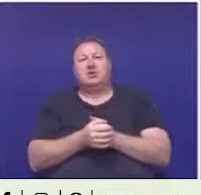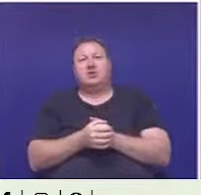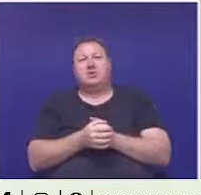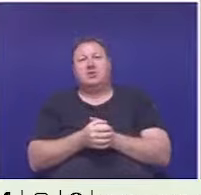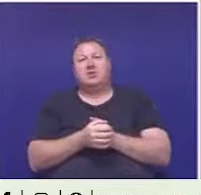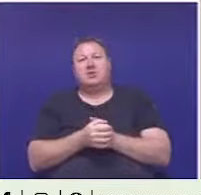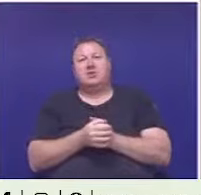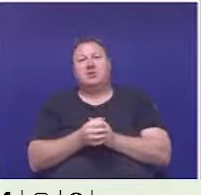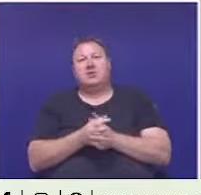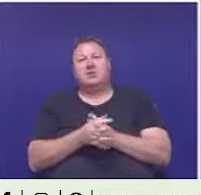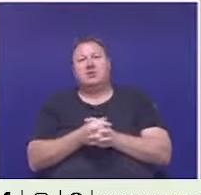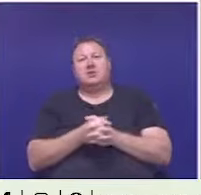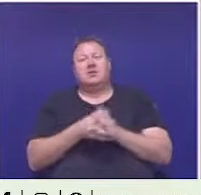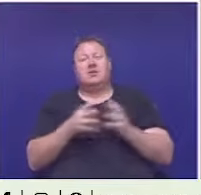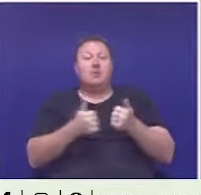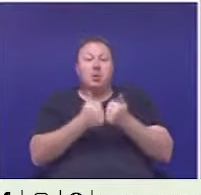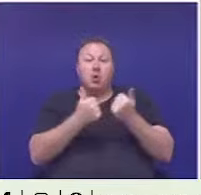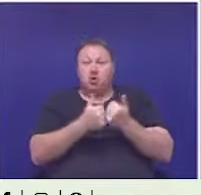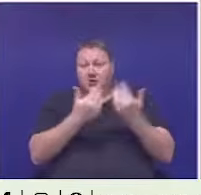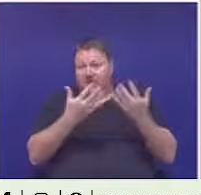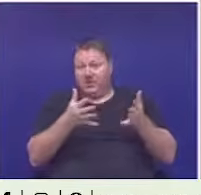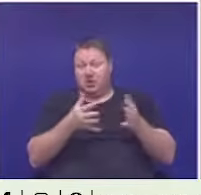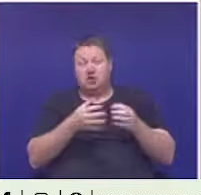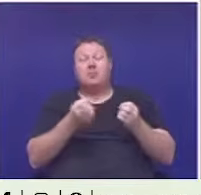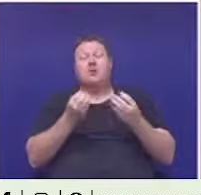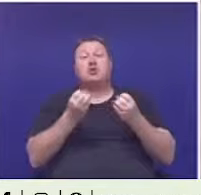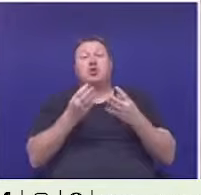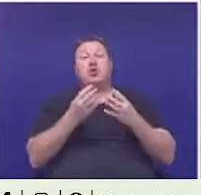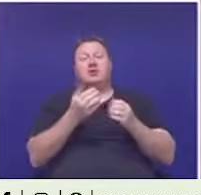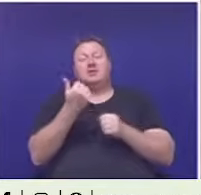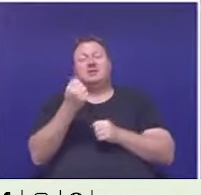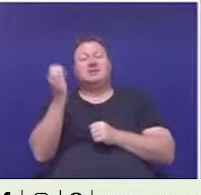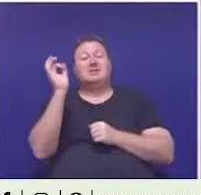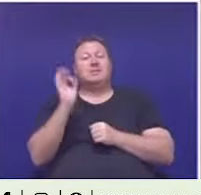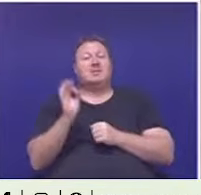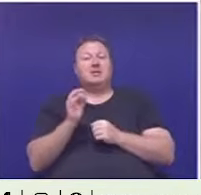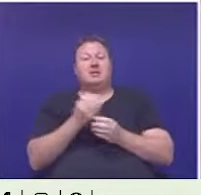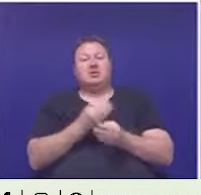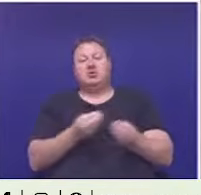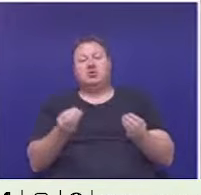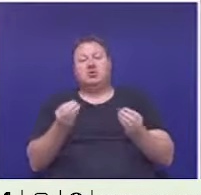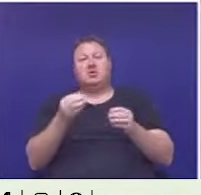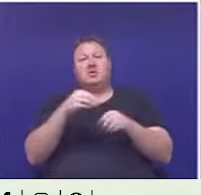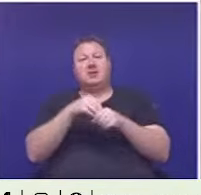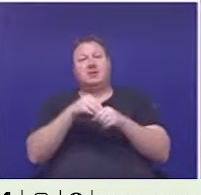Funza Lushaka bursary scheme. Now the majority, 60% of the learners who